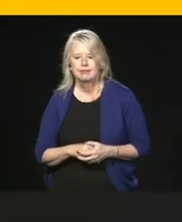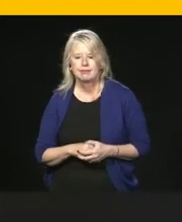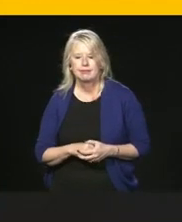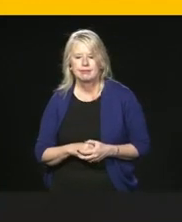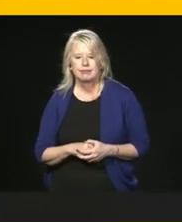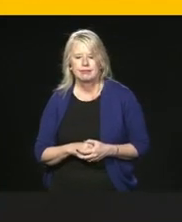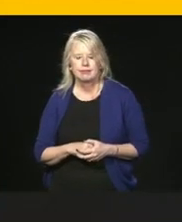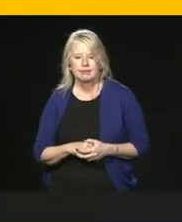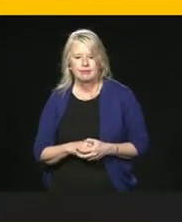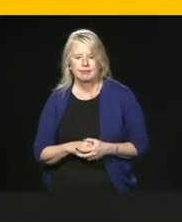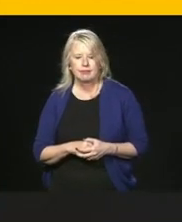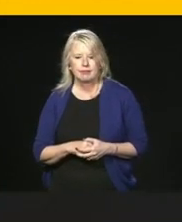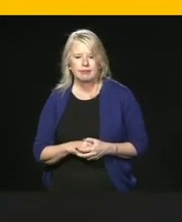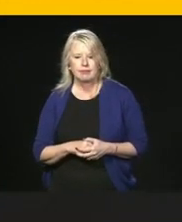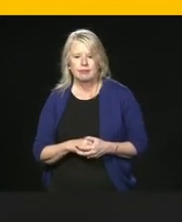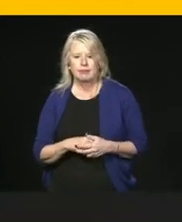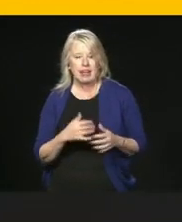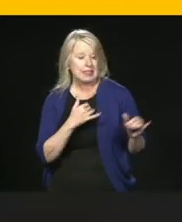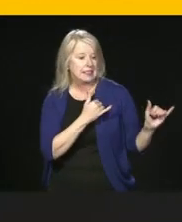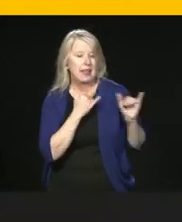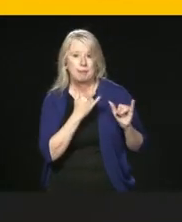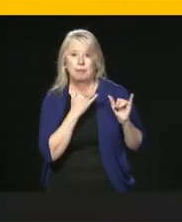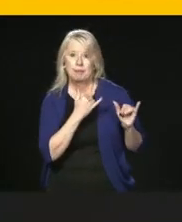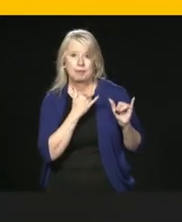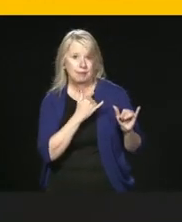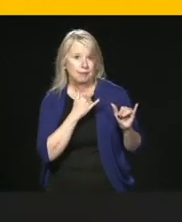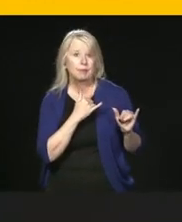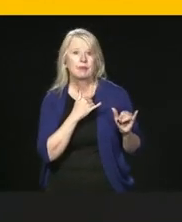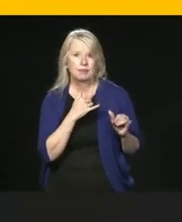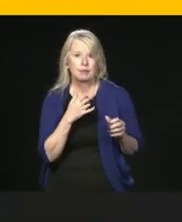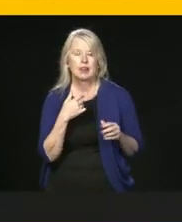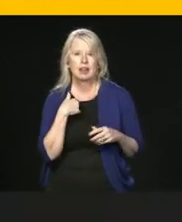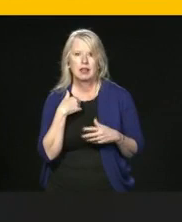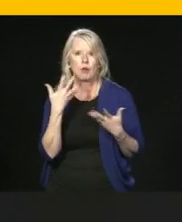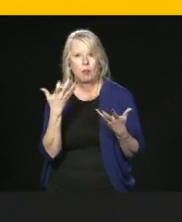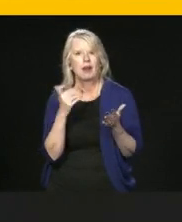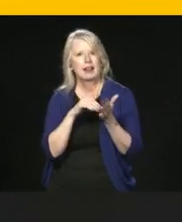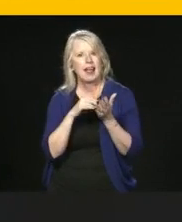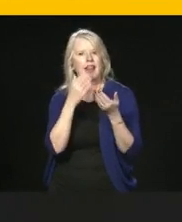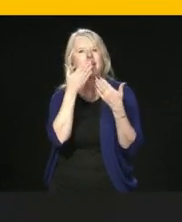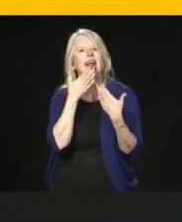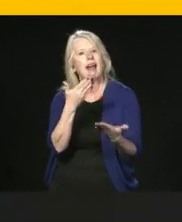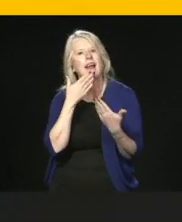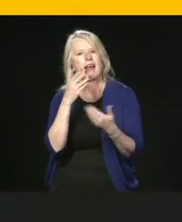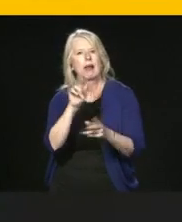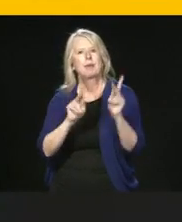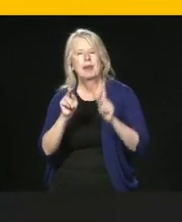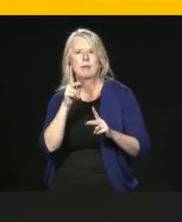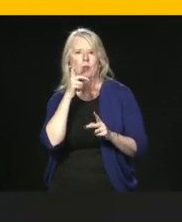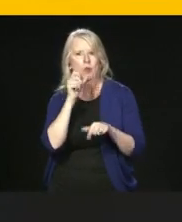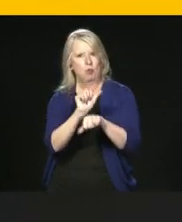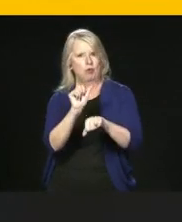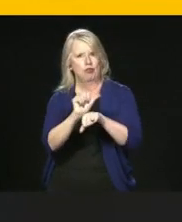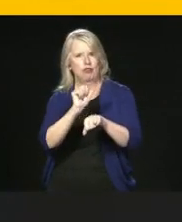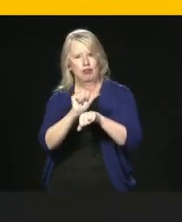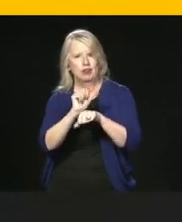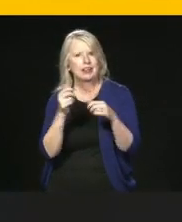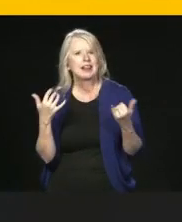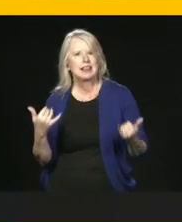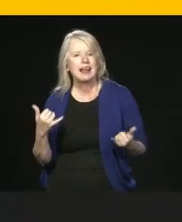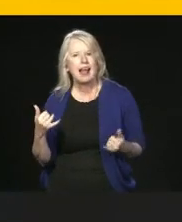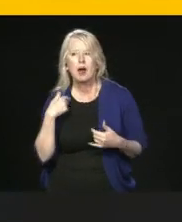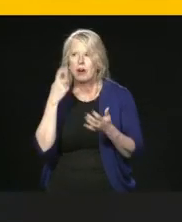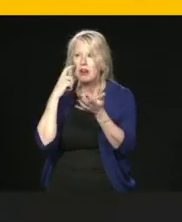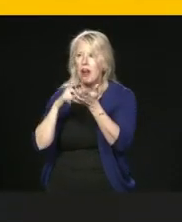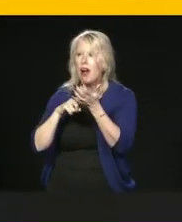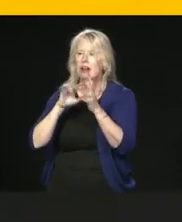to communicate my gratitude to first-line workers. Acknowledge our world-class scientists and researchers. And in